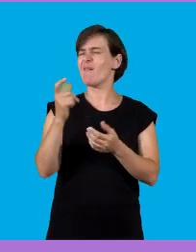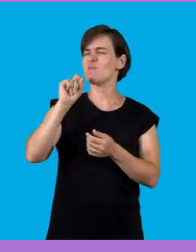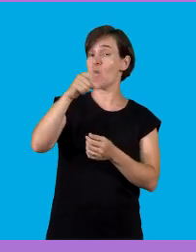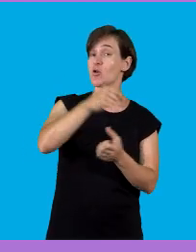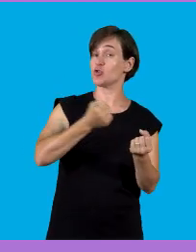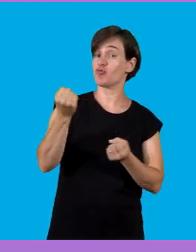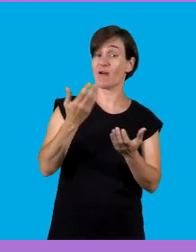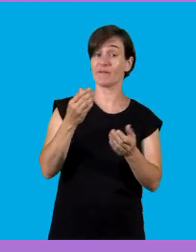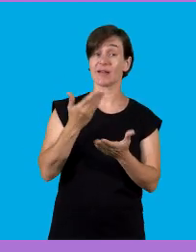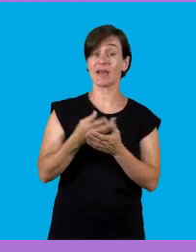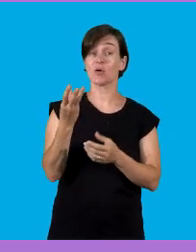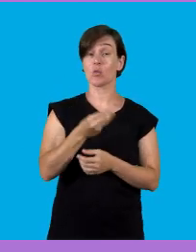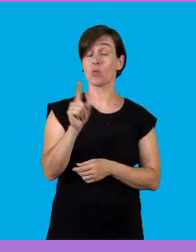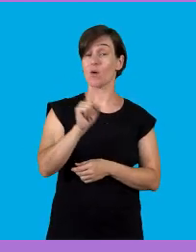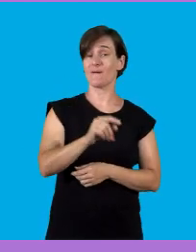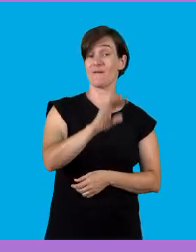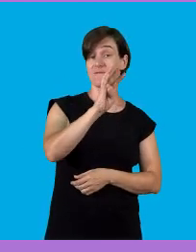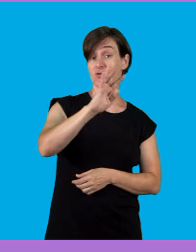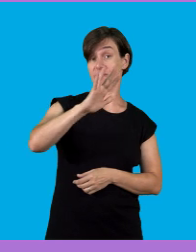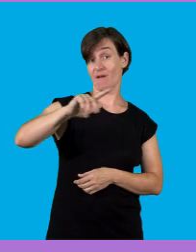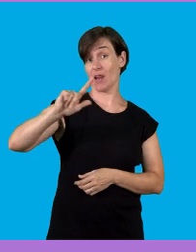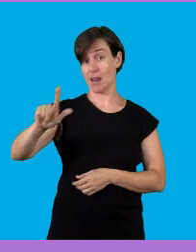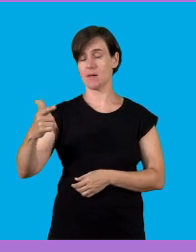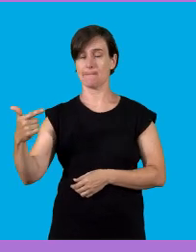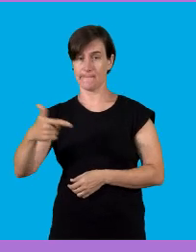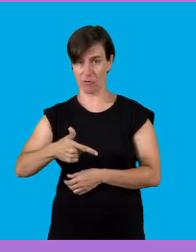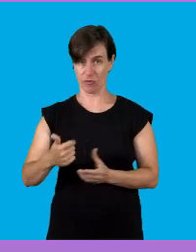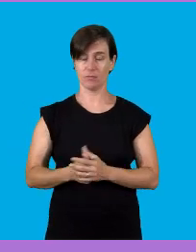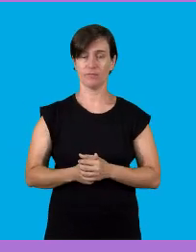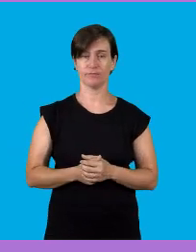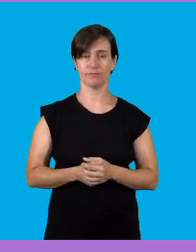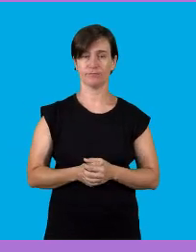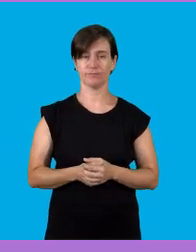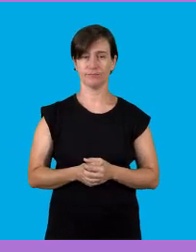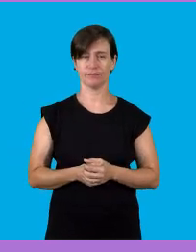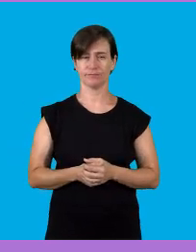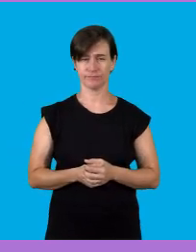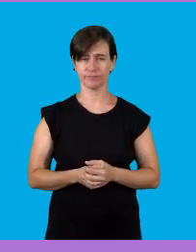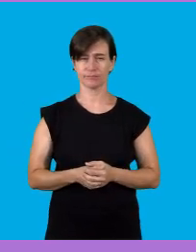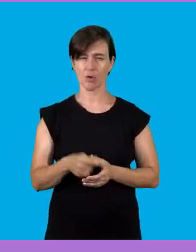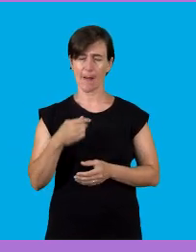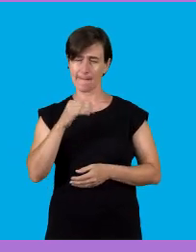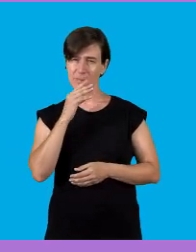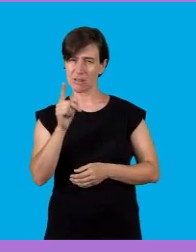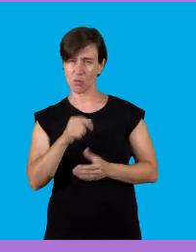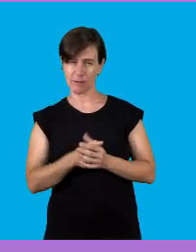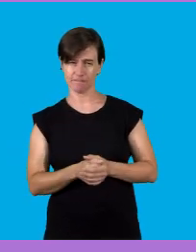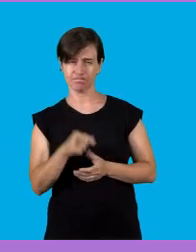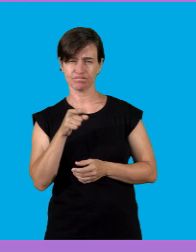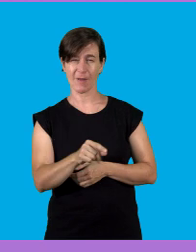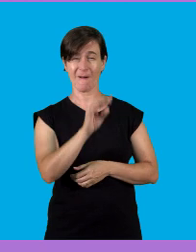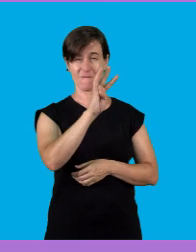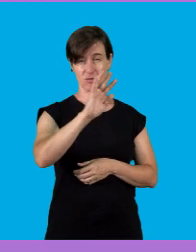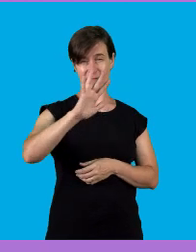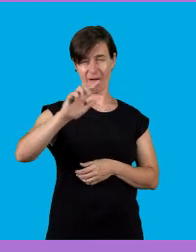45 liters of fuel. All right, so let's first see. Here I will convert, I'll find my